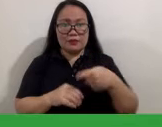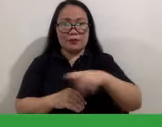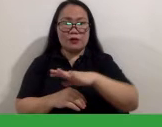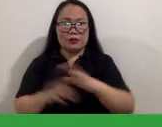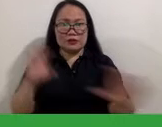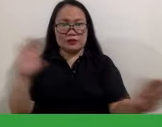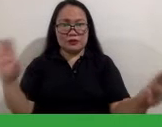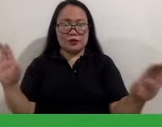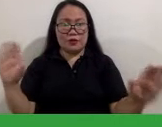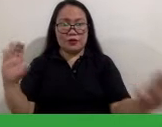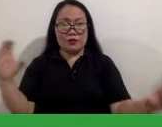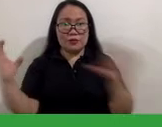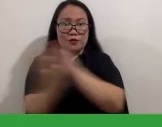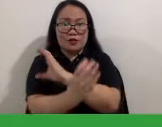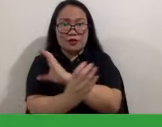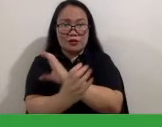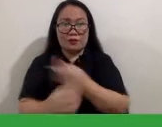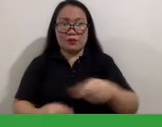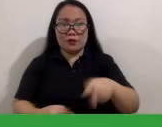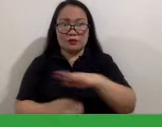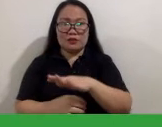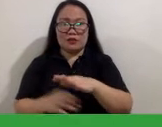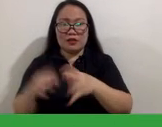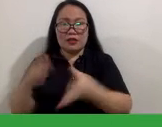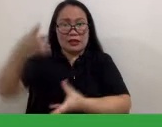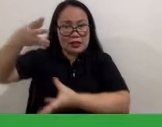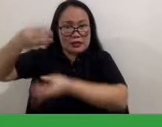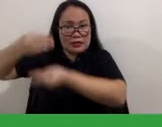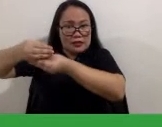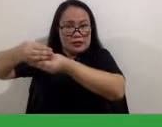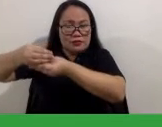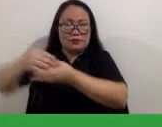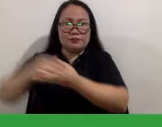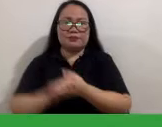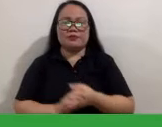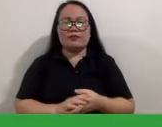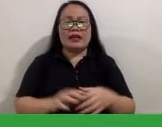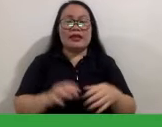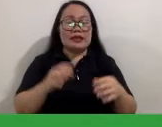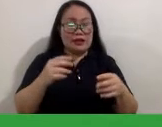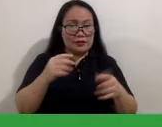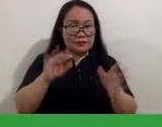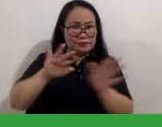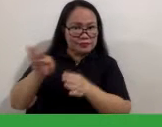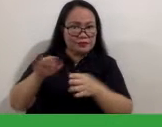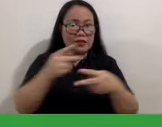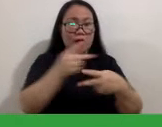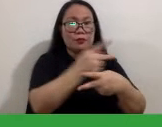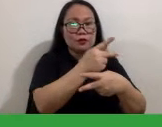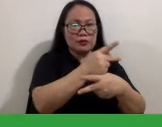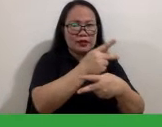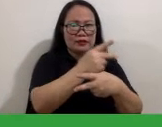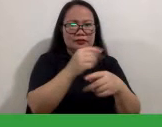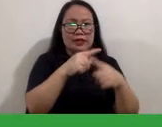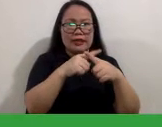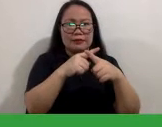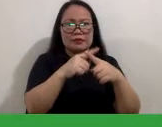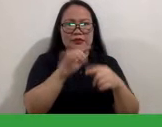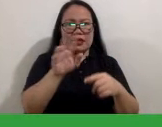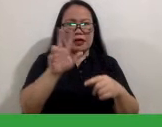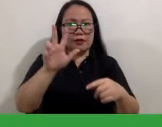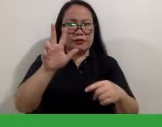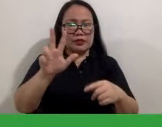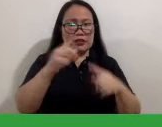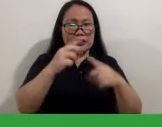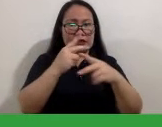have multiplication. So I have here 3 times 5. Baliktarin natin. 5 times 3. So let's